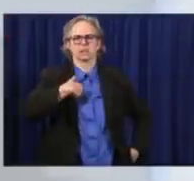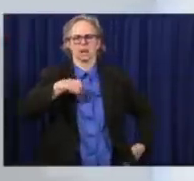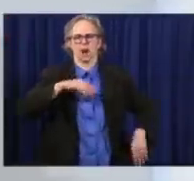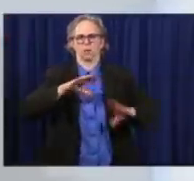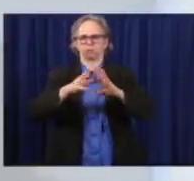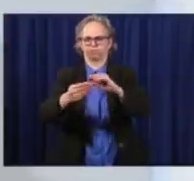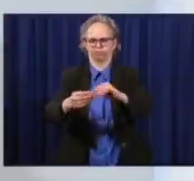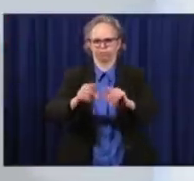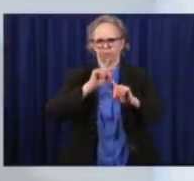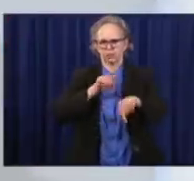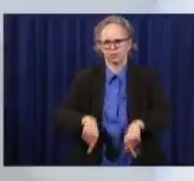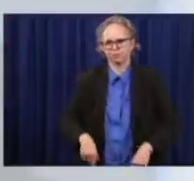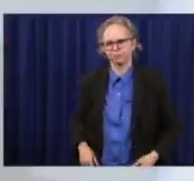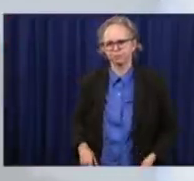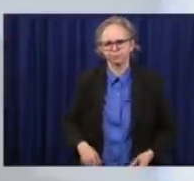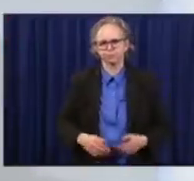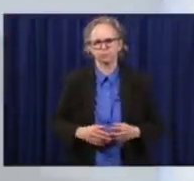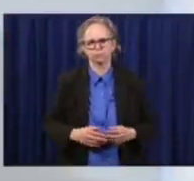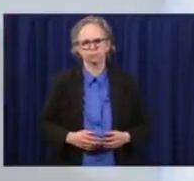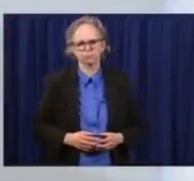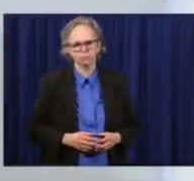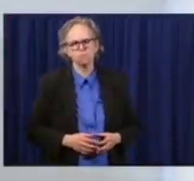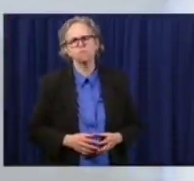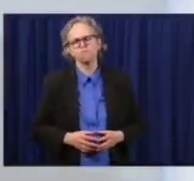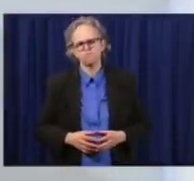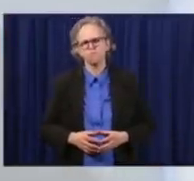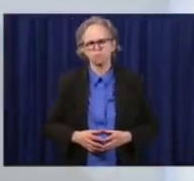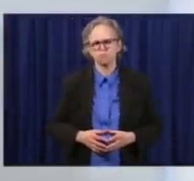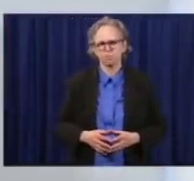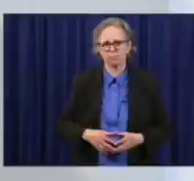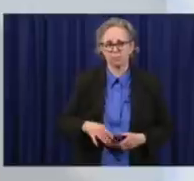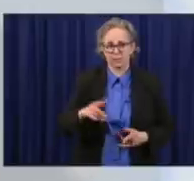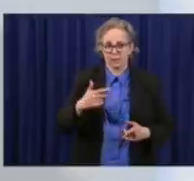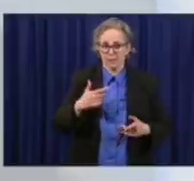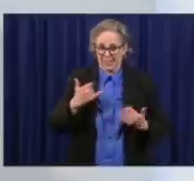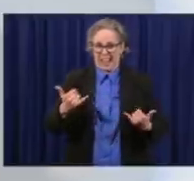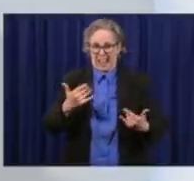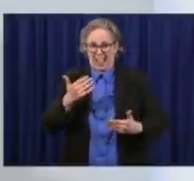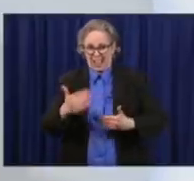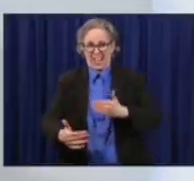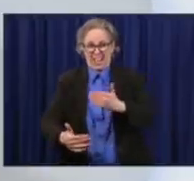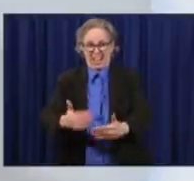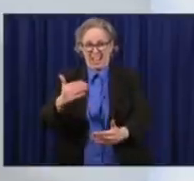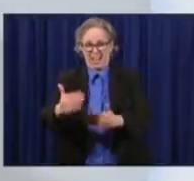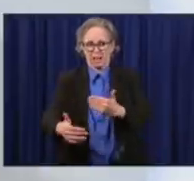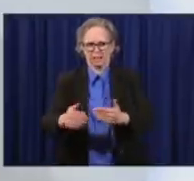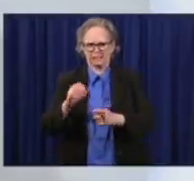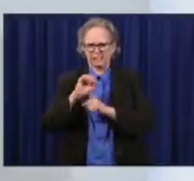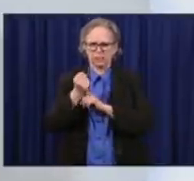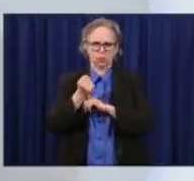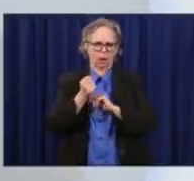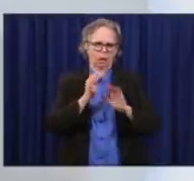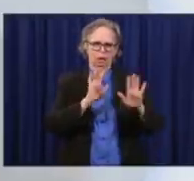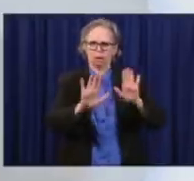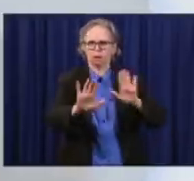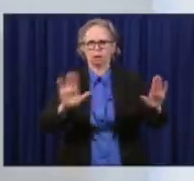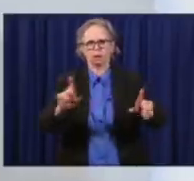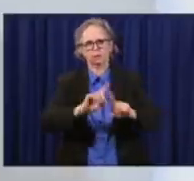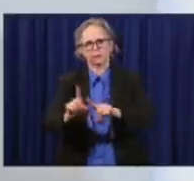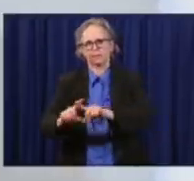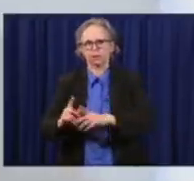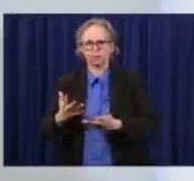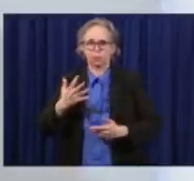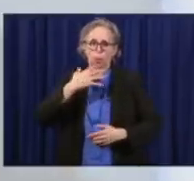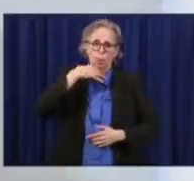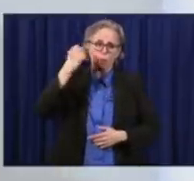Look, as we go through this, we know that people are going to be differently situated. You may be older, you may have children that you don't